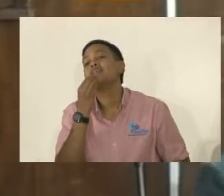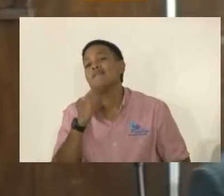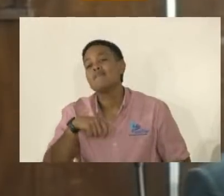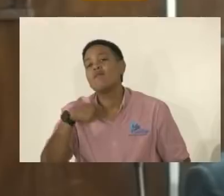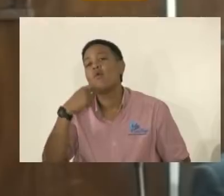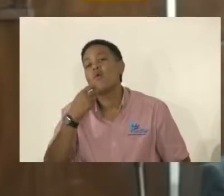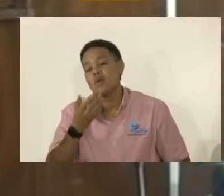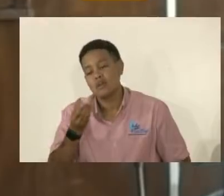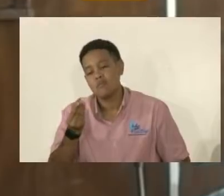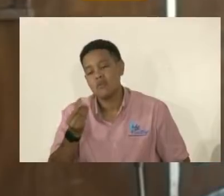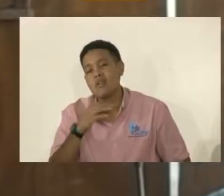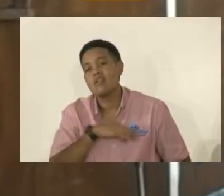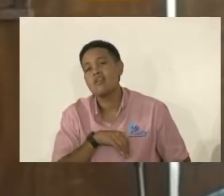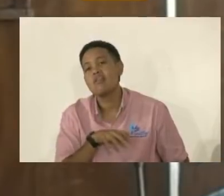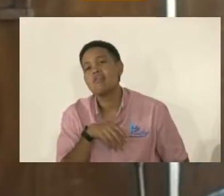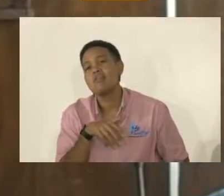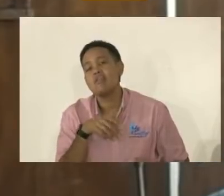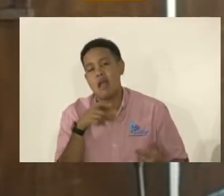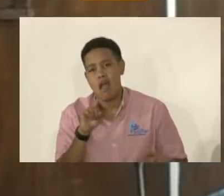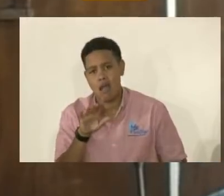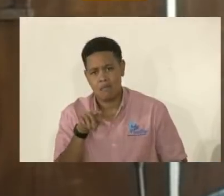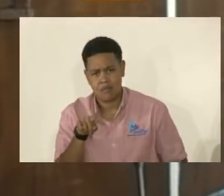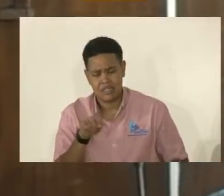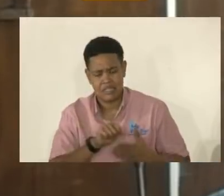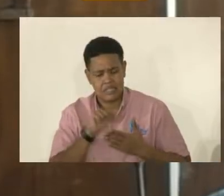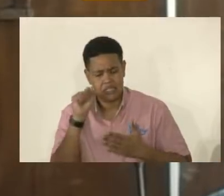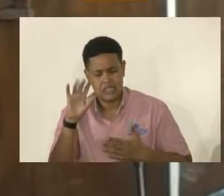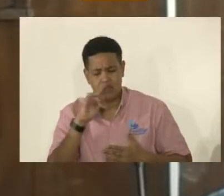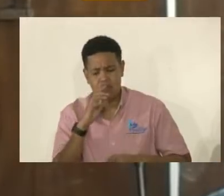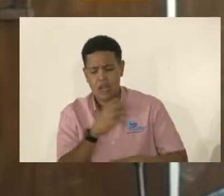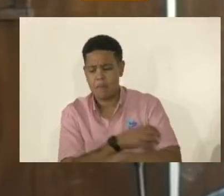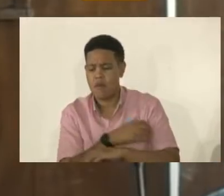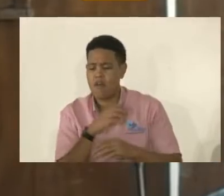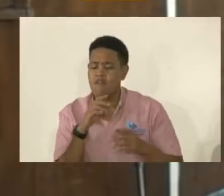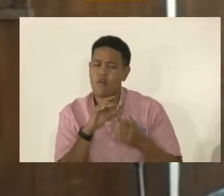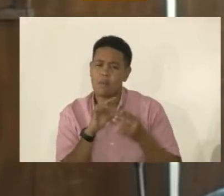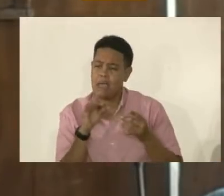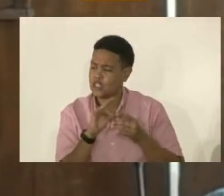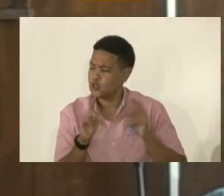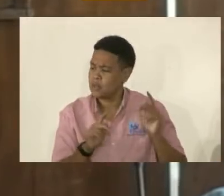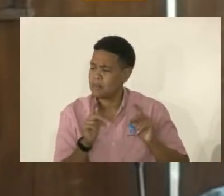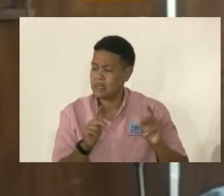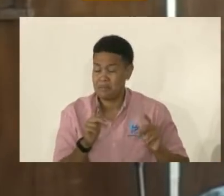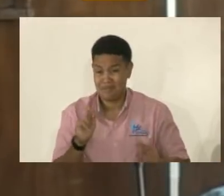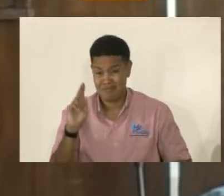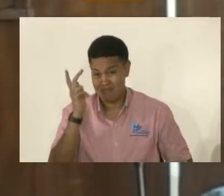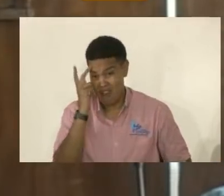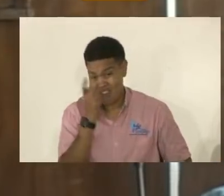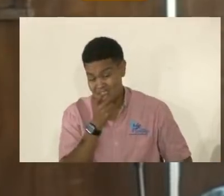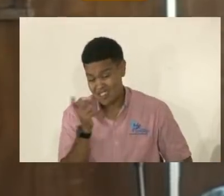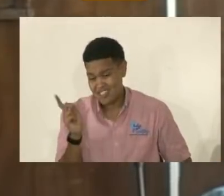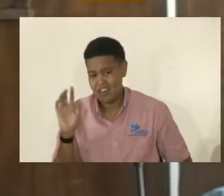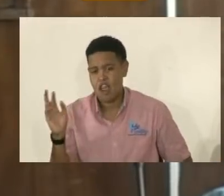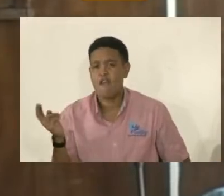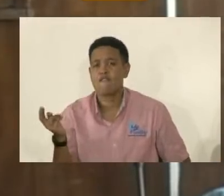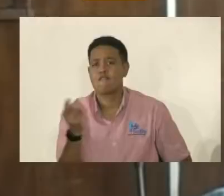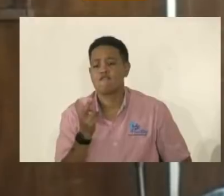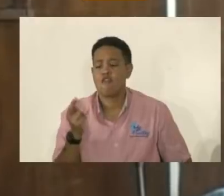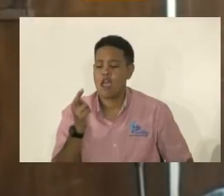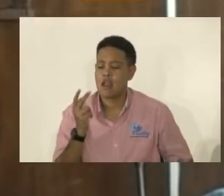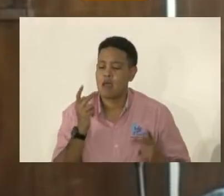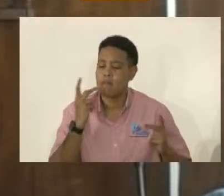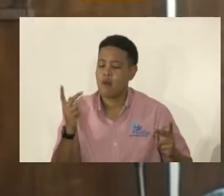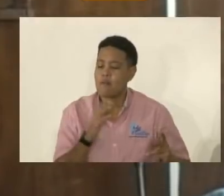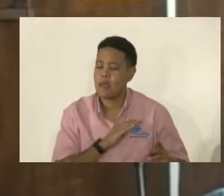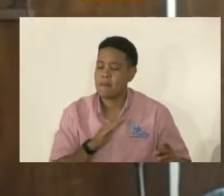This too, Mr. President, sends a powerful message to the people that politicians put their friends on public